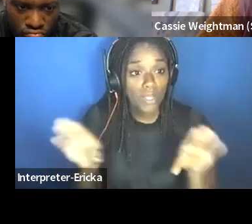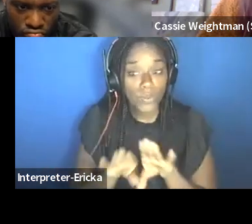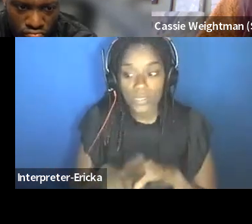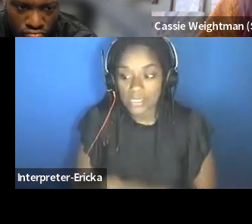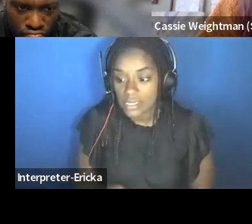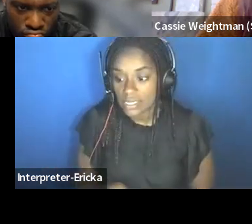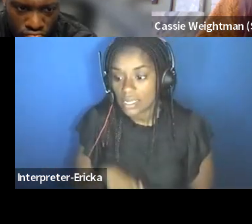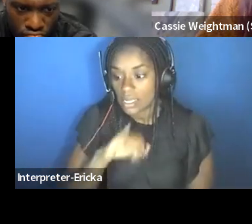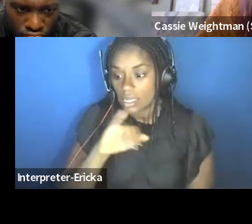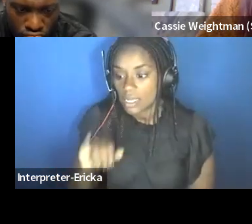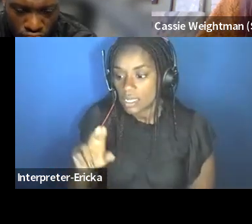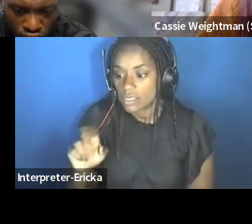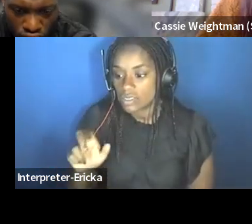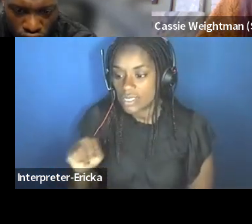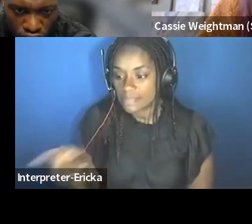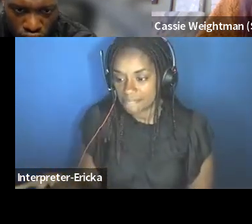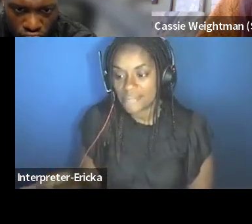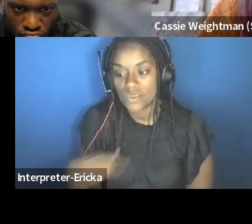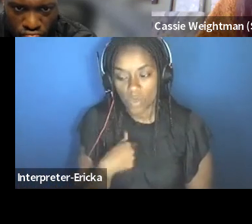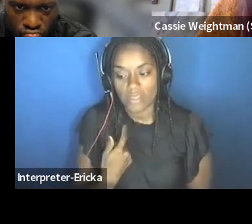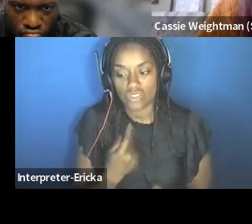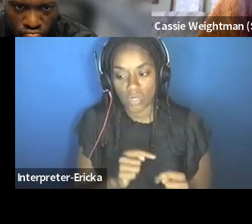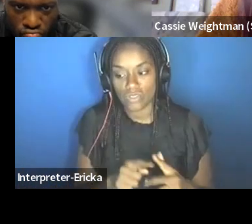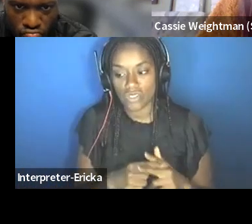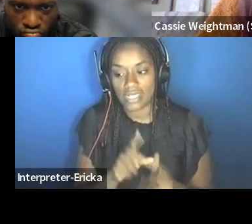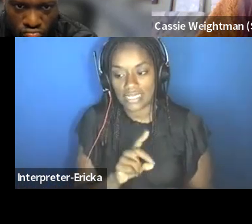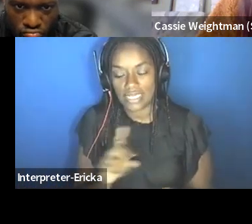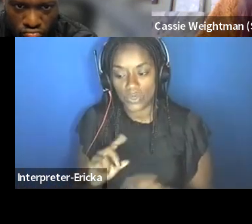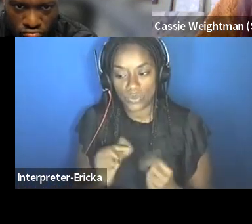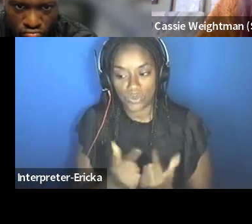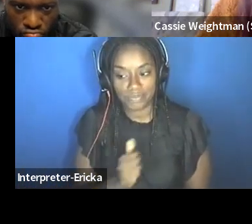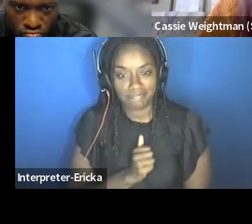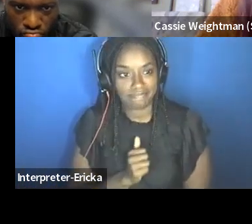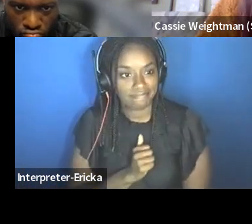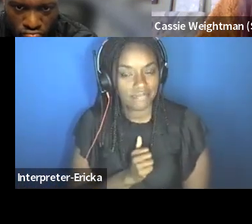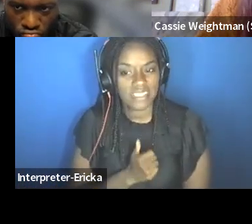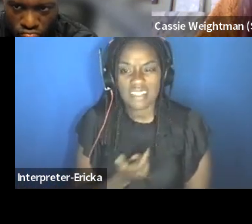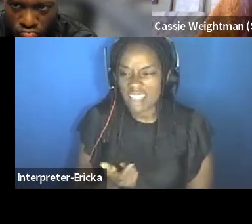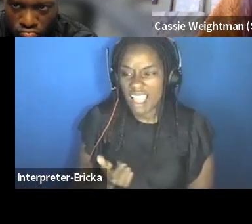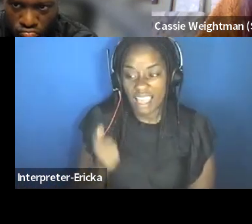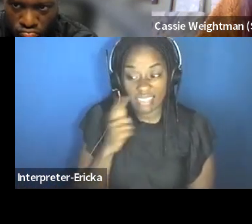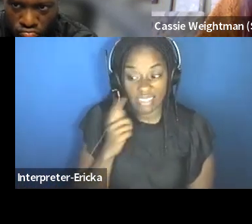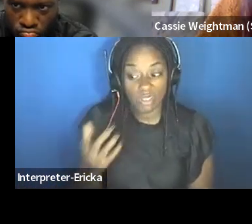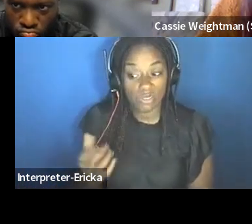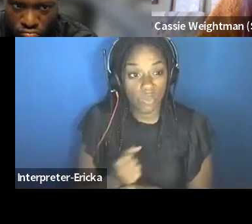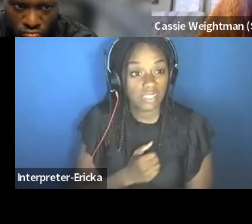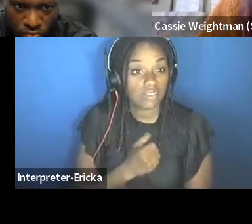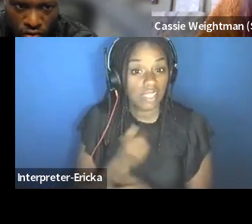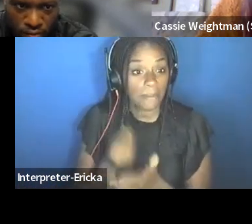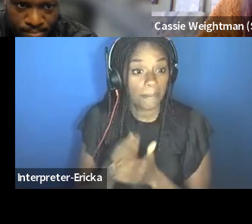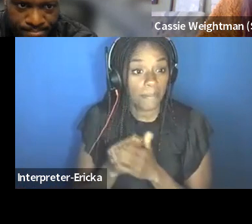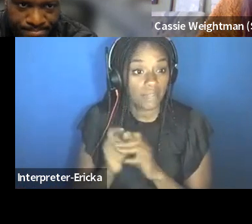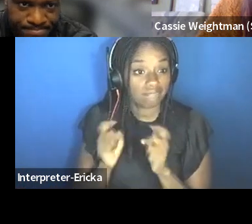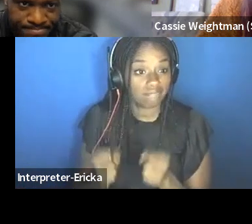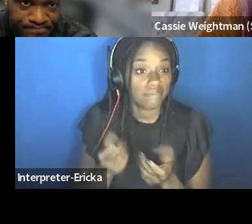Okay, Justin, we've been trying to start a D&D group ourselves. Okay, and I think there might be ways to get grants, right? Maybe there's some small